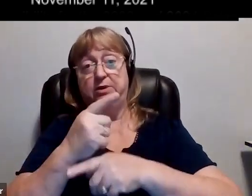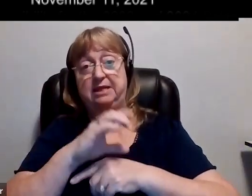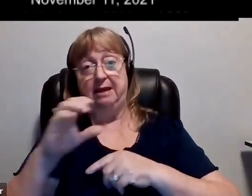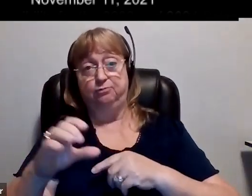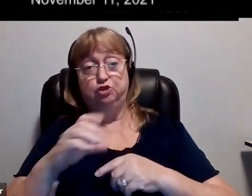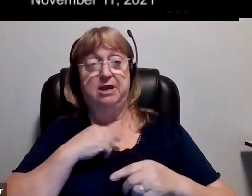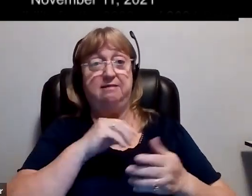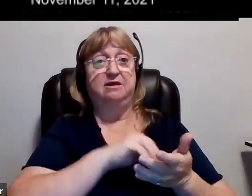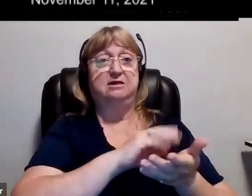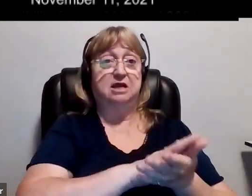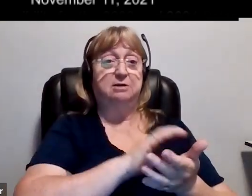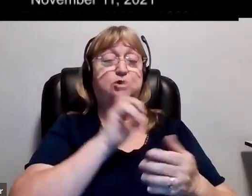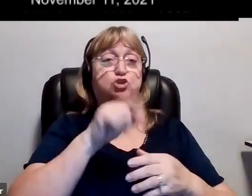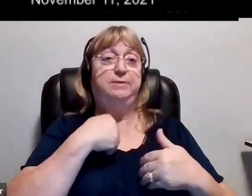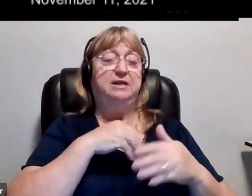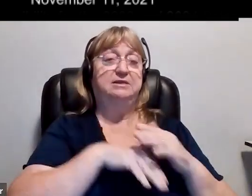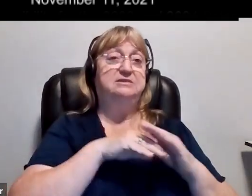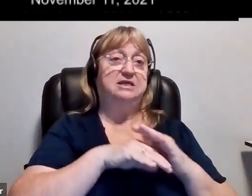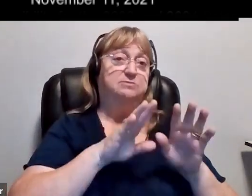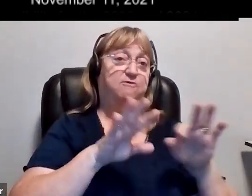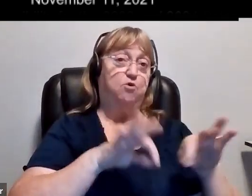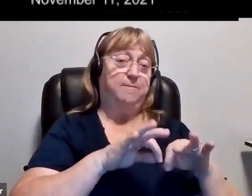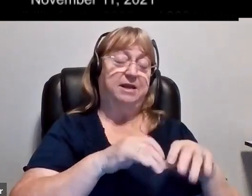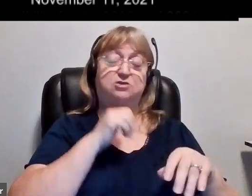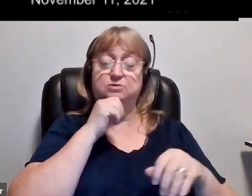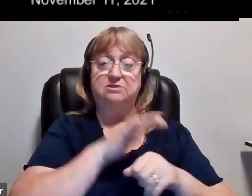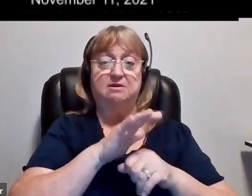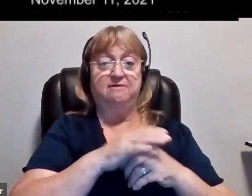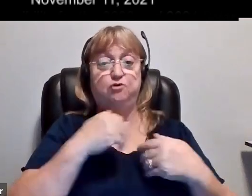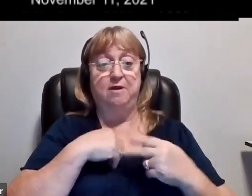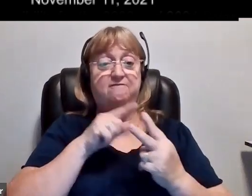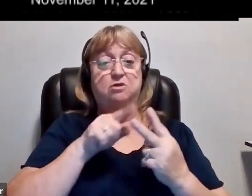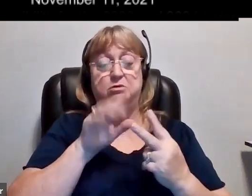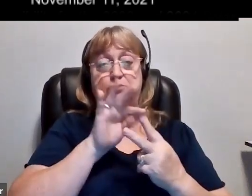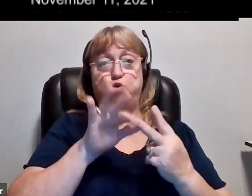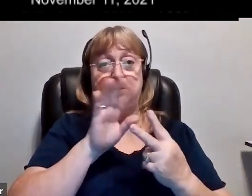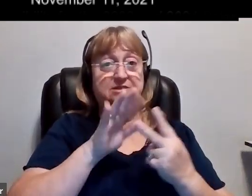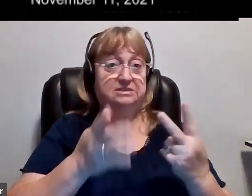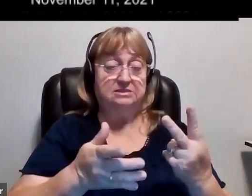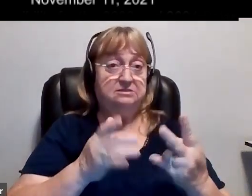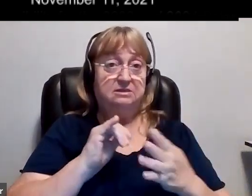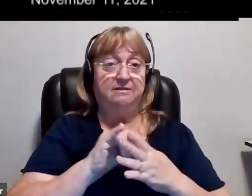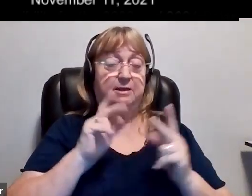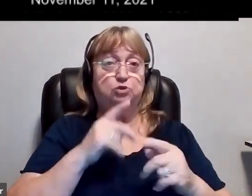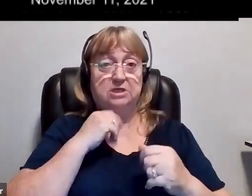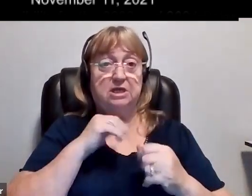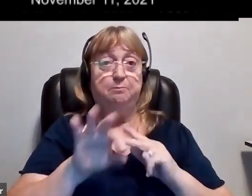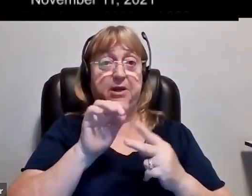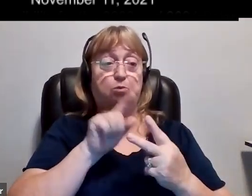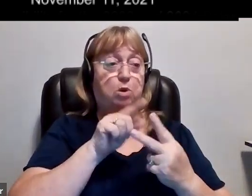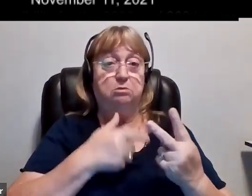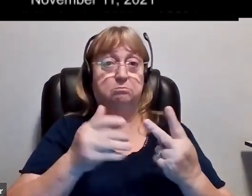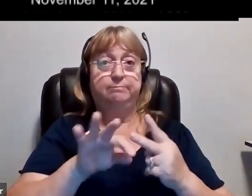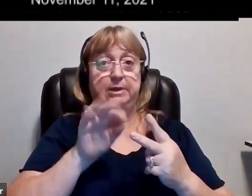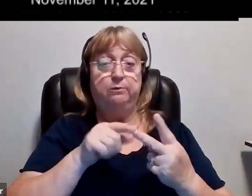the document should be in an accessible format. So it's not enough just to have the choices that maybe an individual person can choose one or the other. You